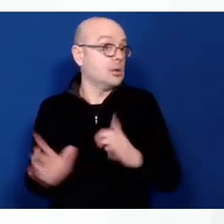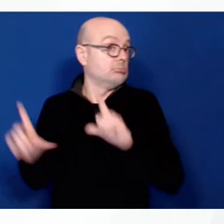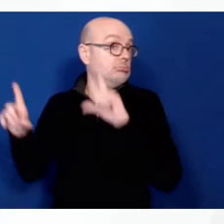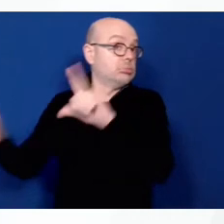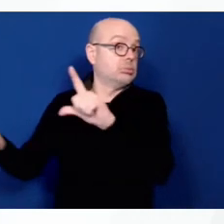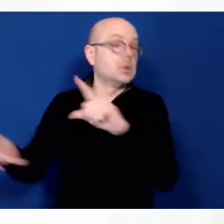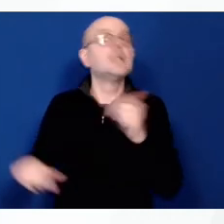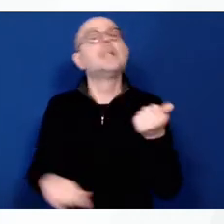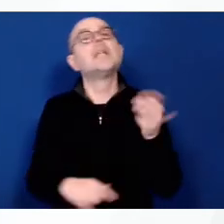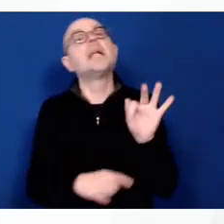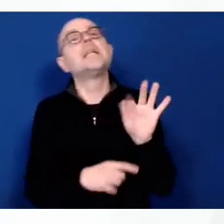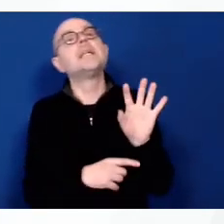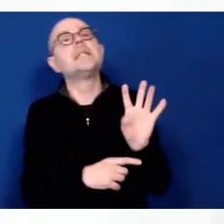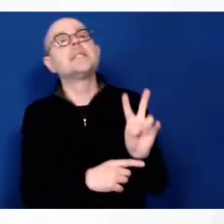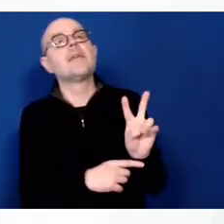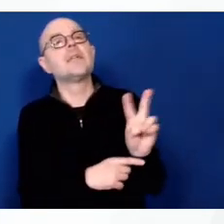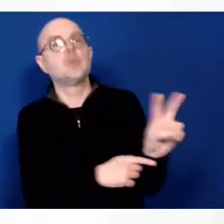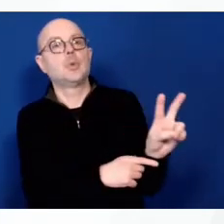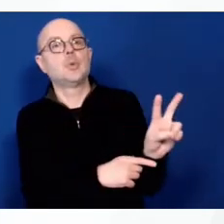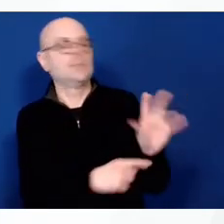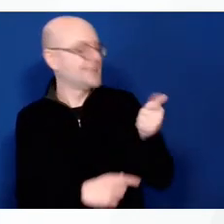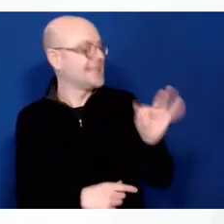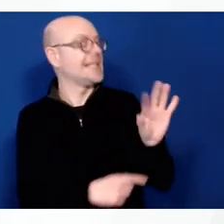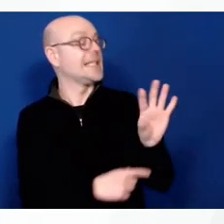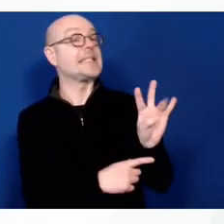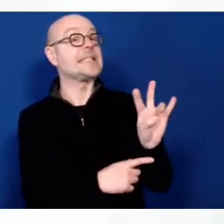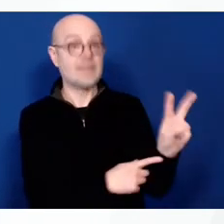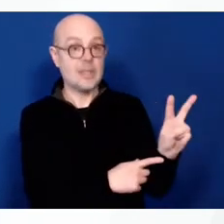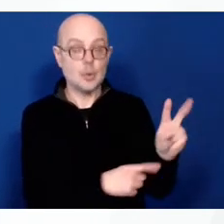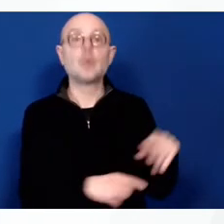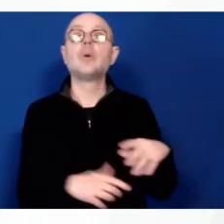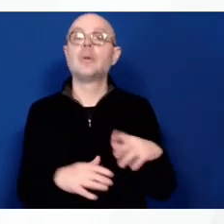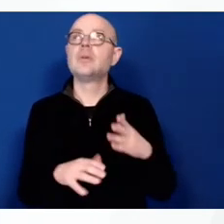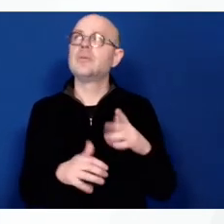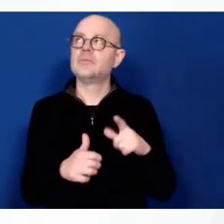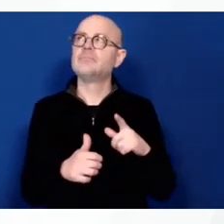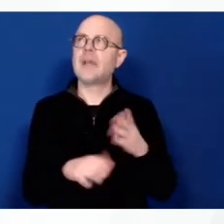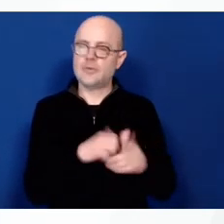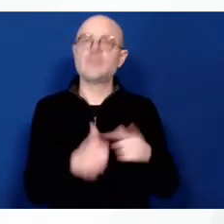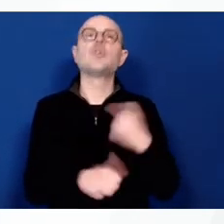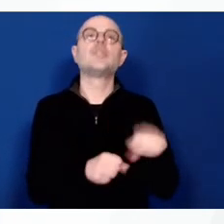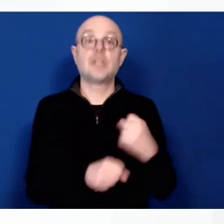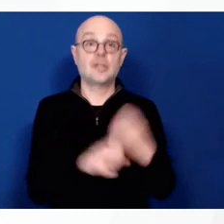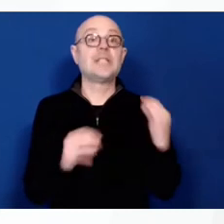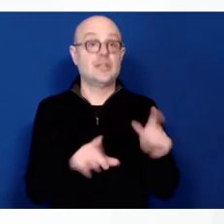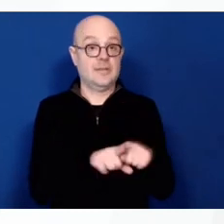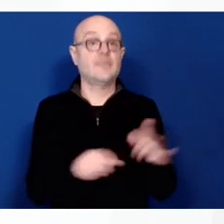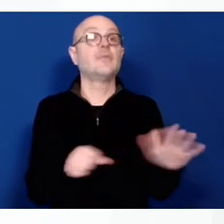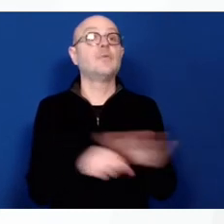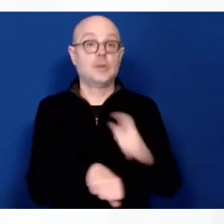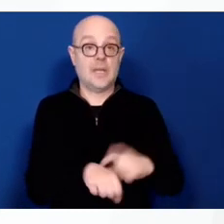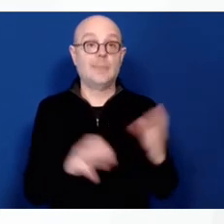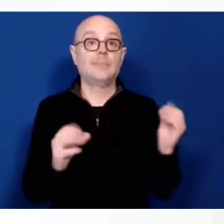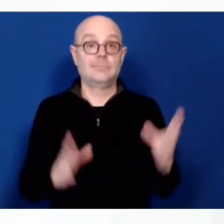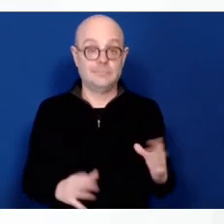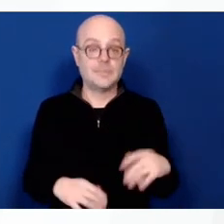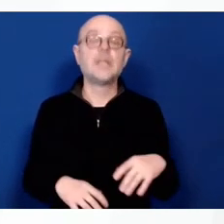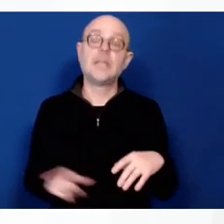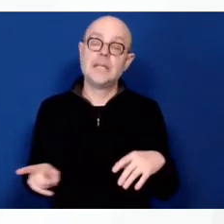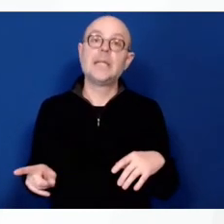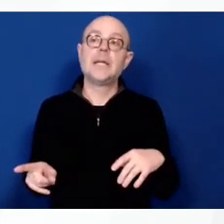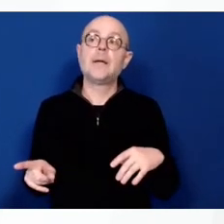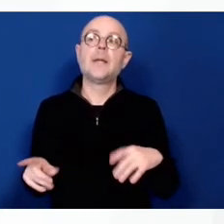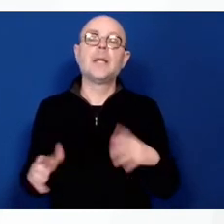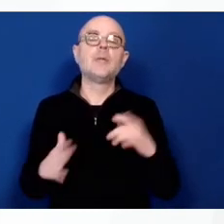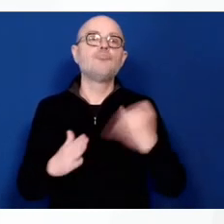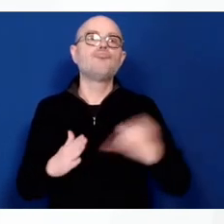at the close of his first full year teaching at the UW, Lawrence began a project about his new home. Across five panels,